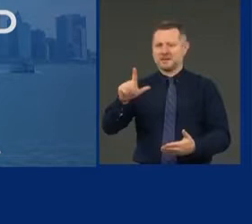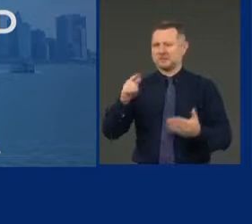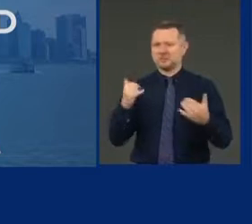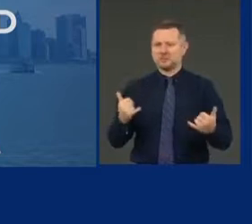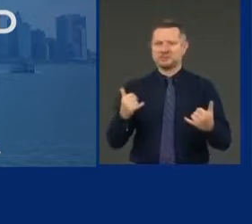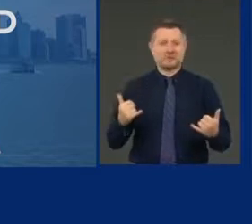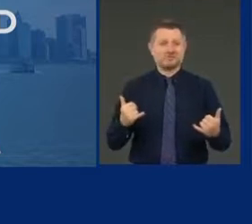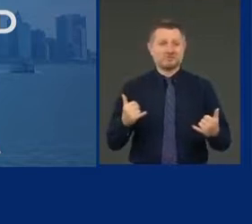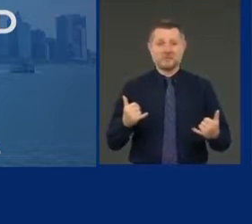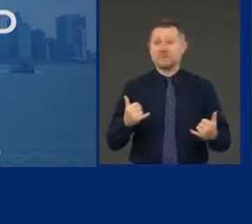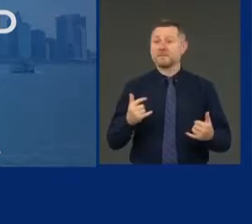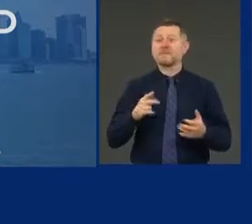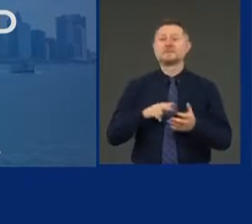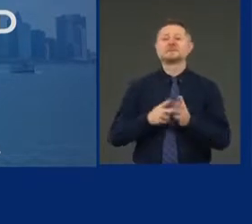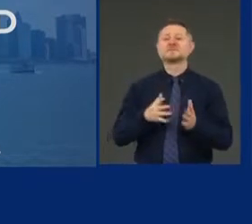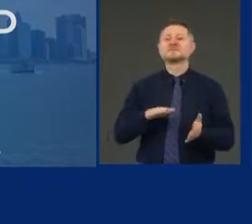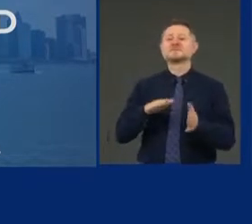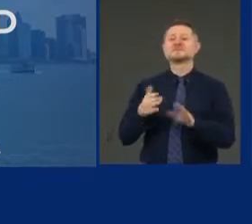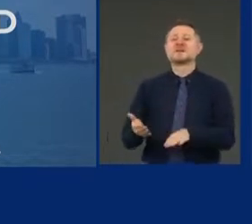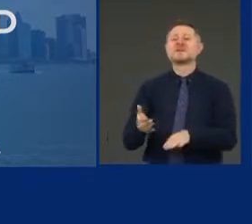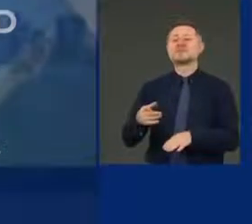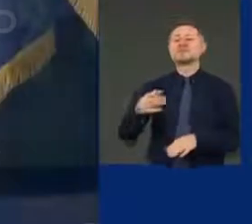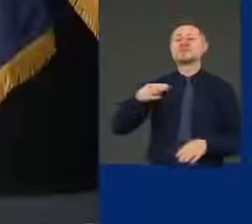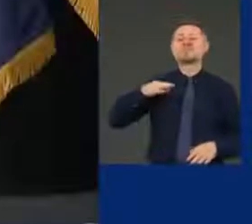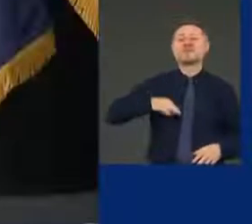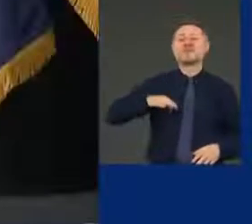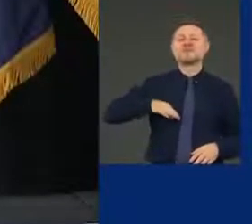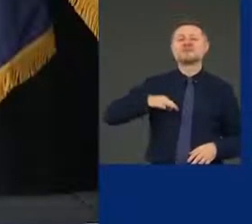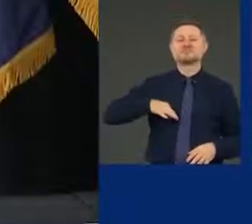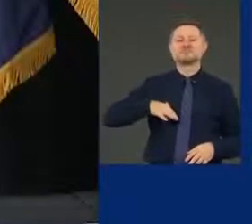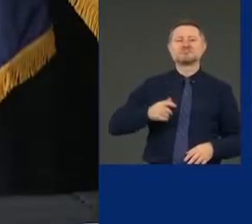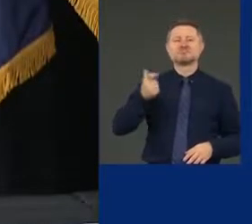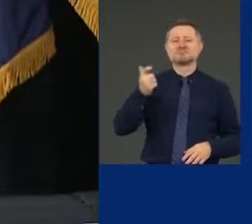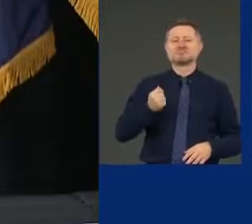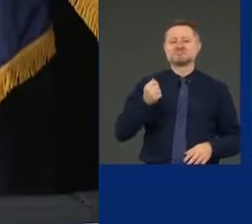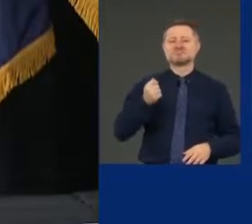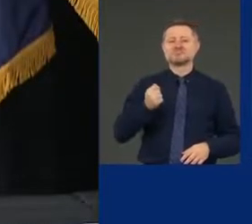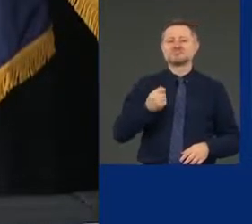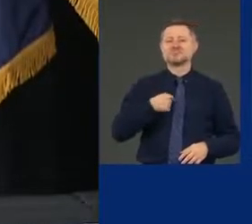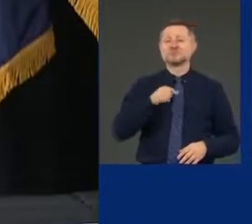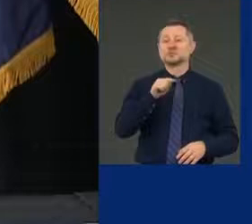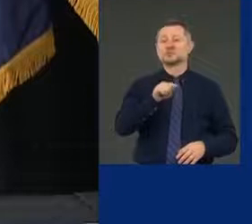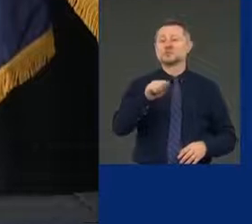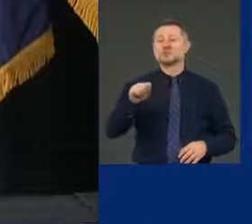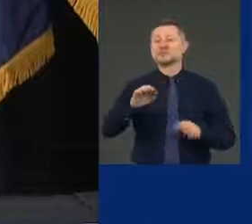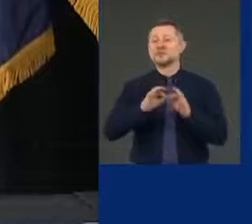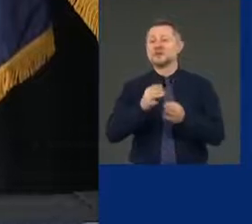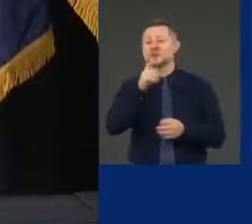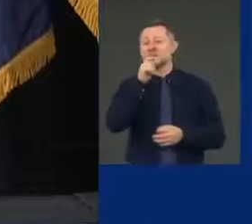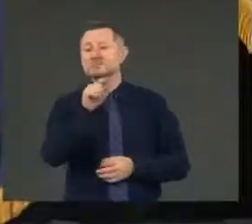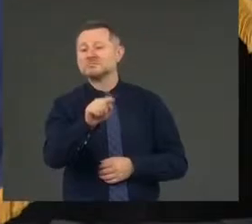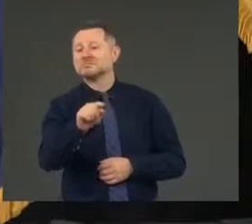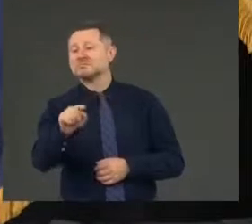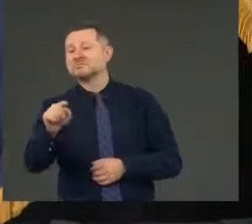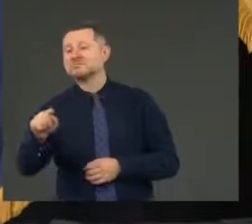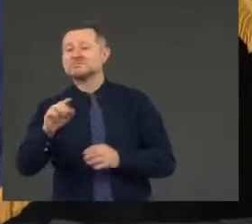death benefits to the families of all the frontline workers who gave their lives for